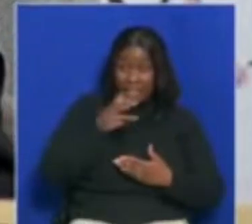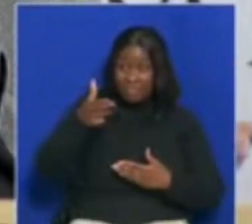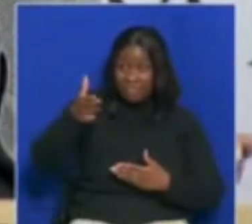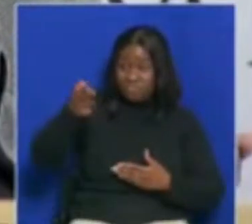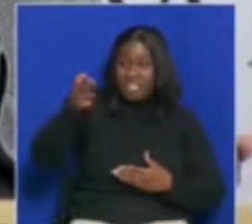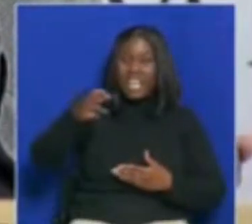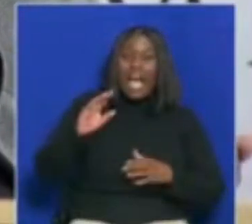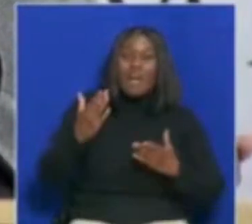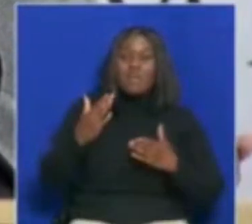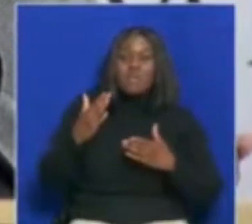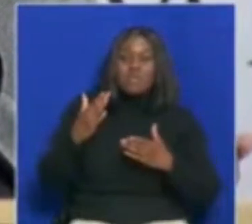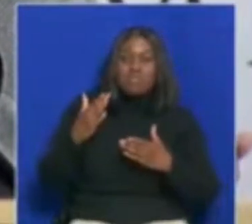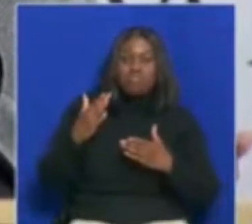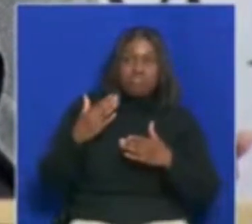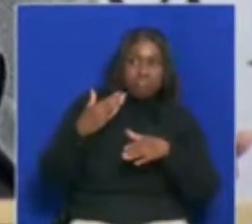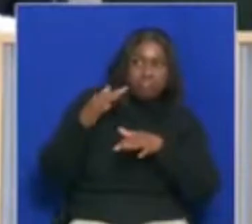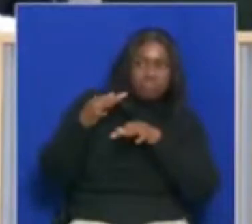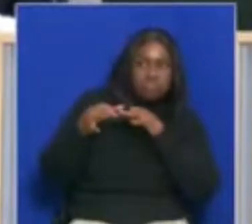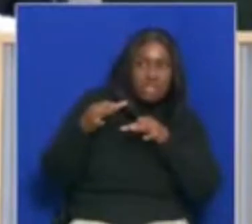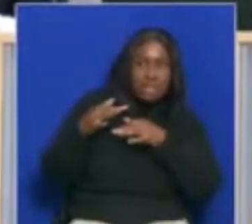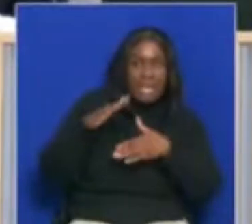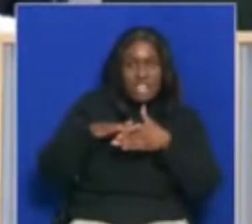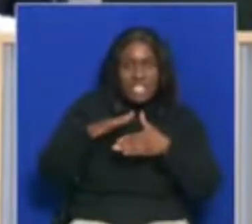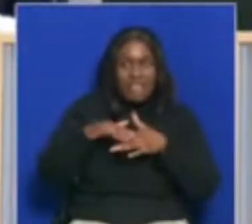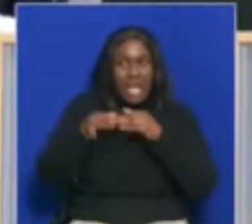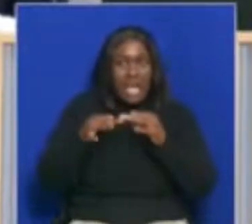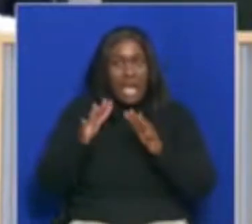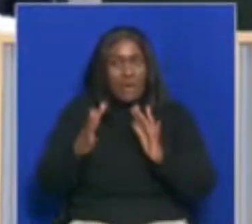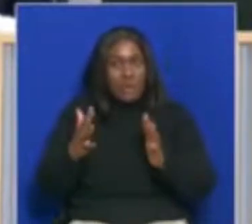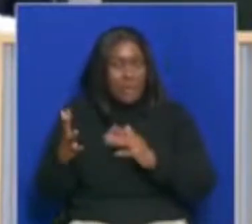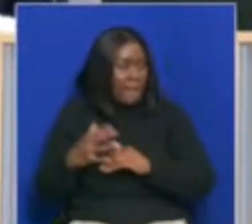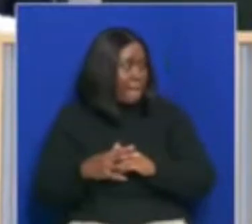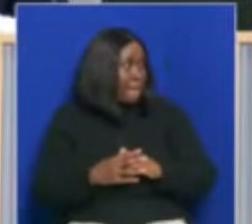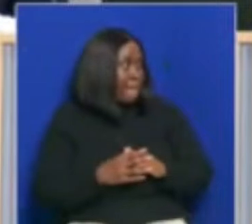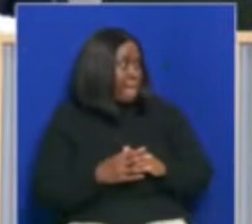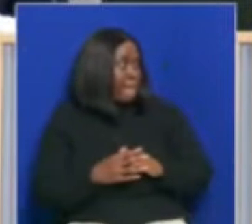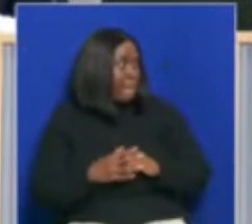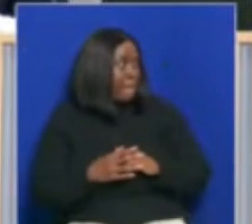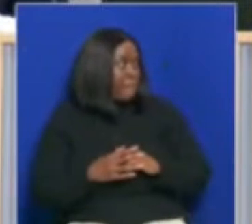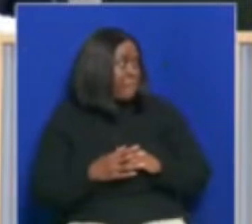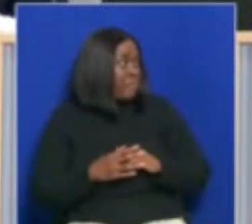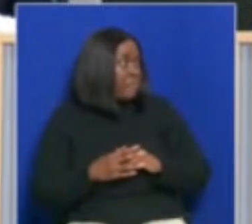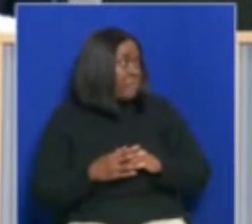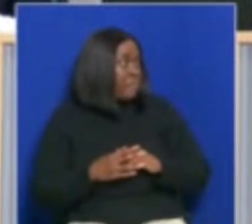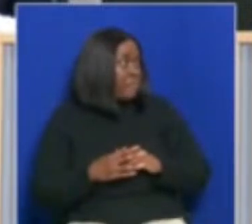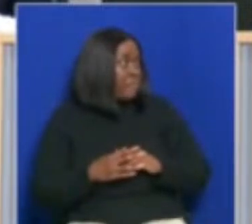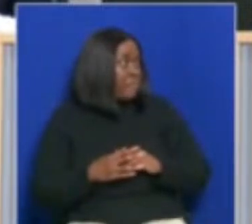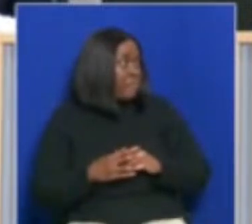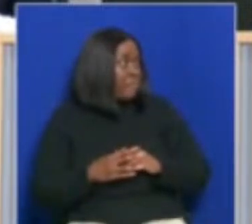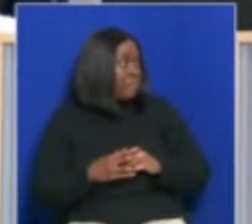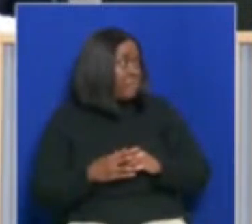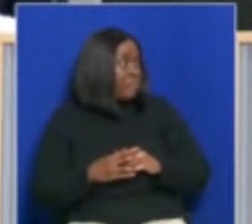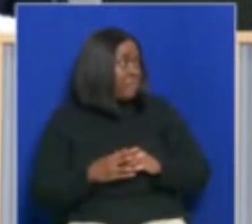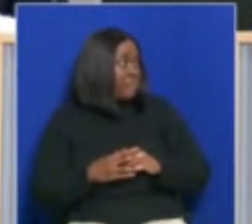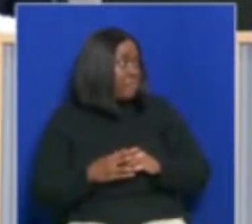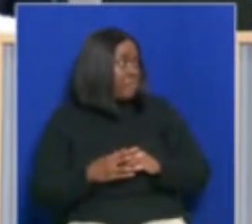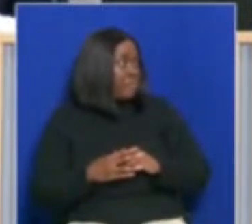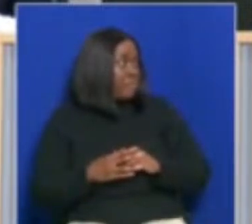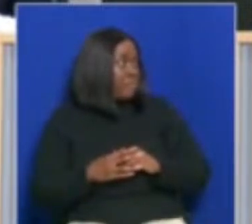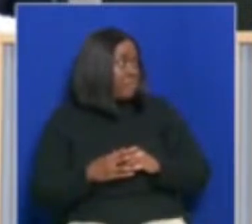where else you have a licensed firearm. Unless you are hopeful that you just